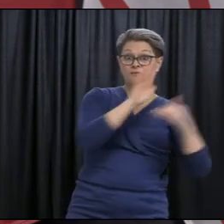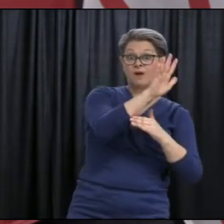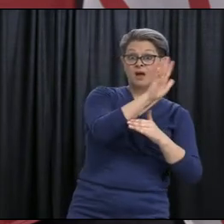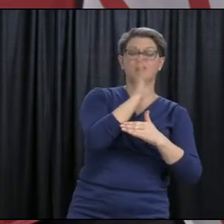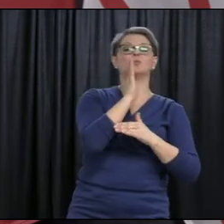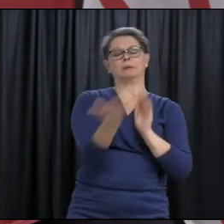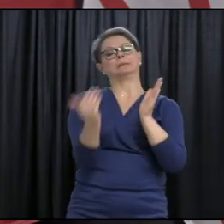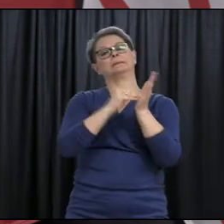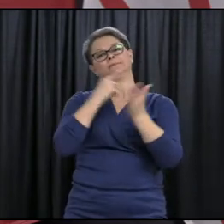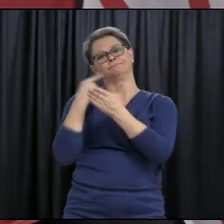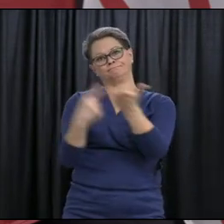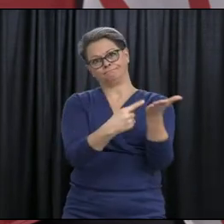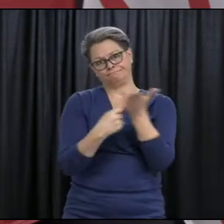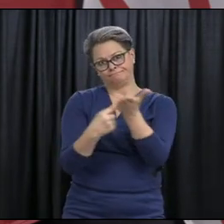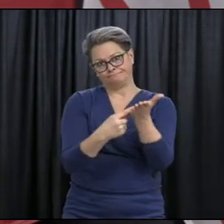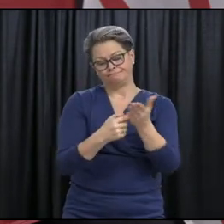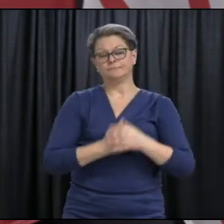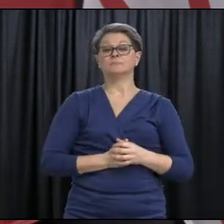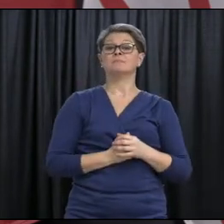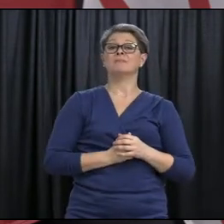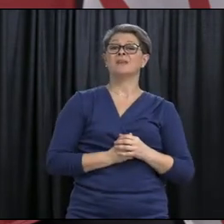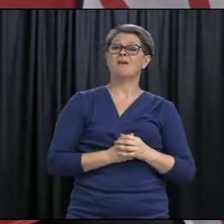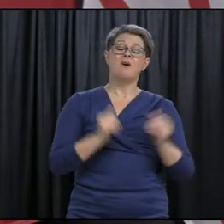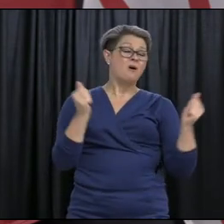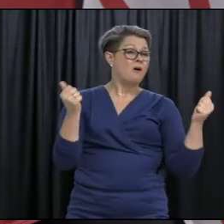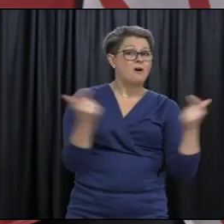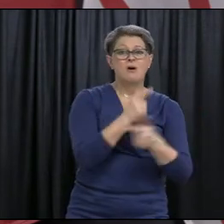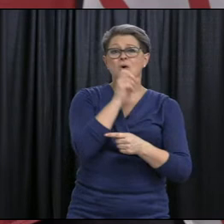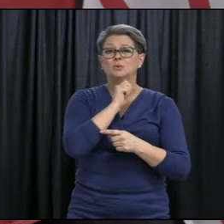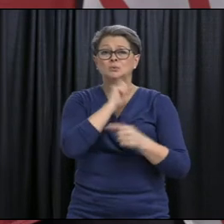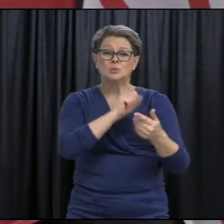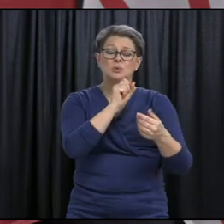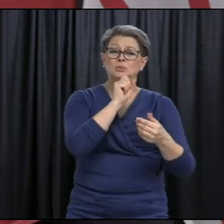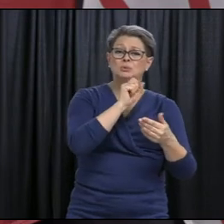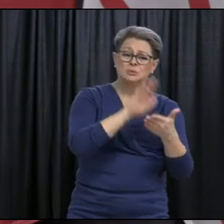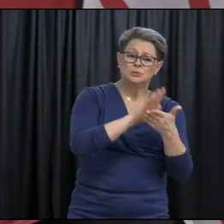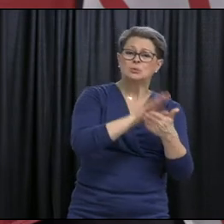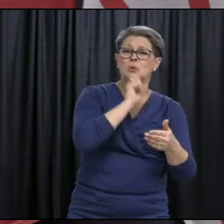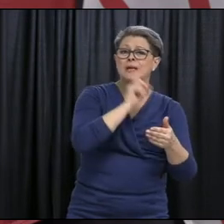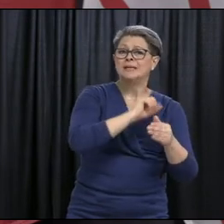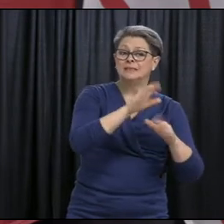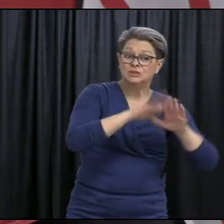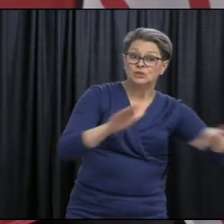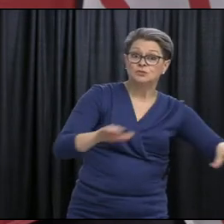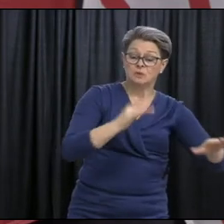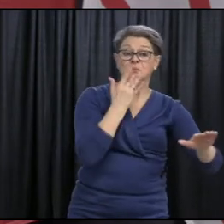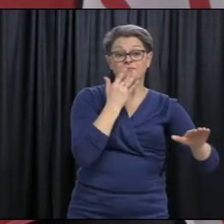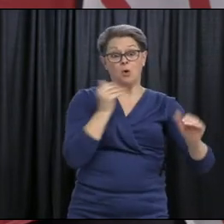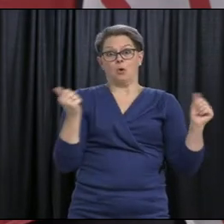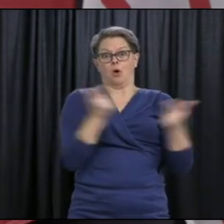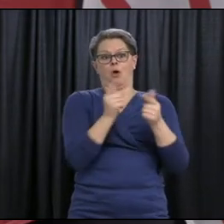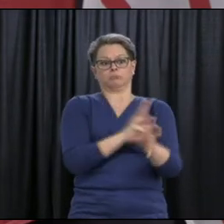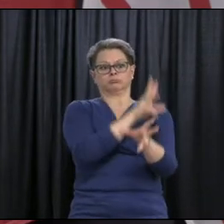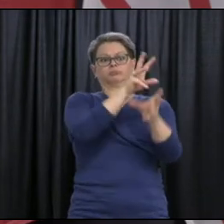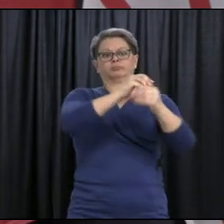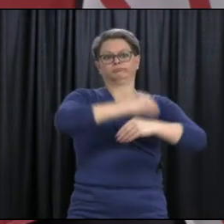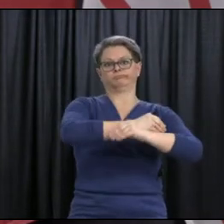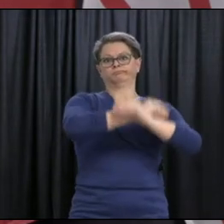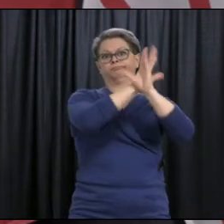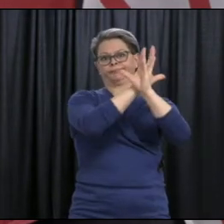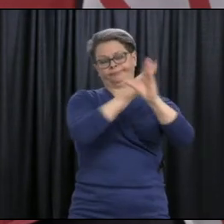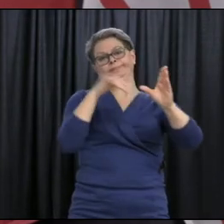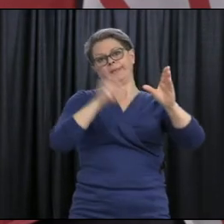Obviously, we would prefer that all school-aged children participate in their regular online curriculum, but this is